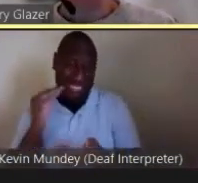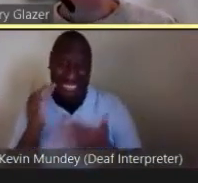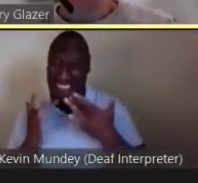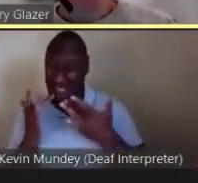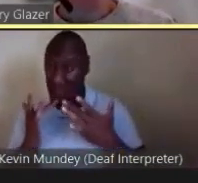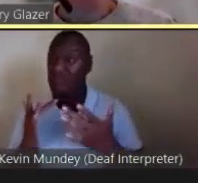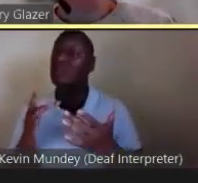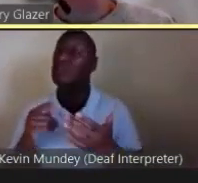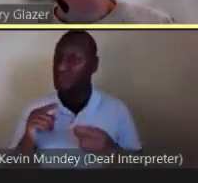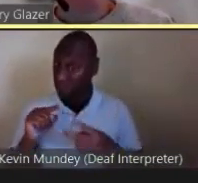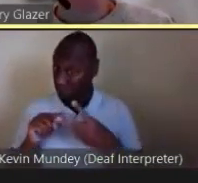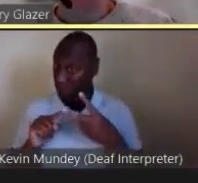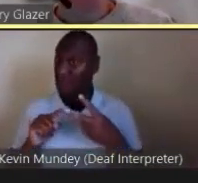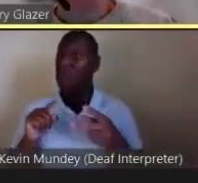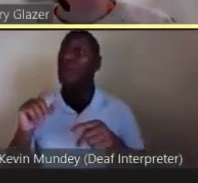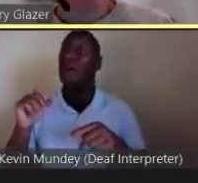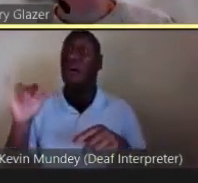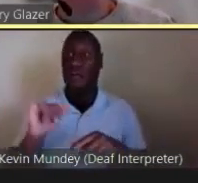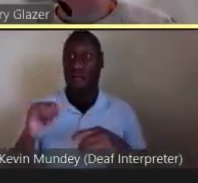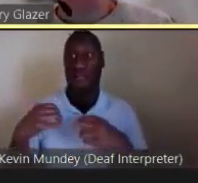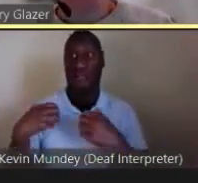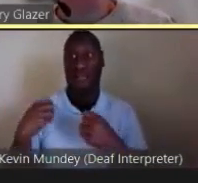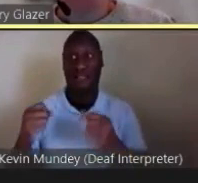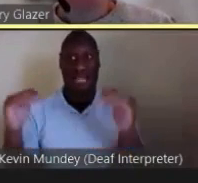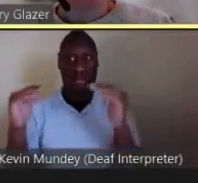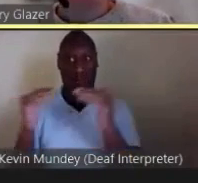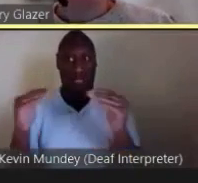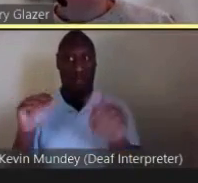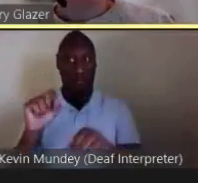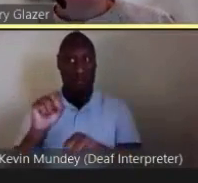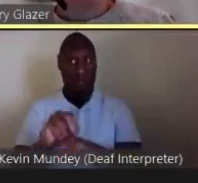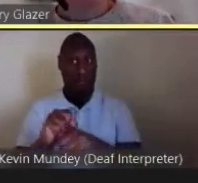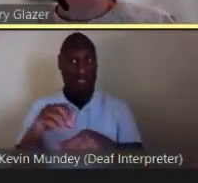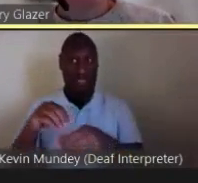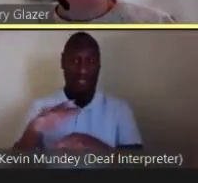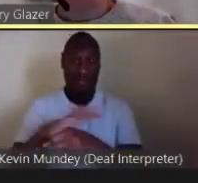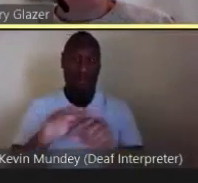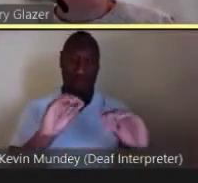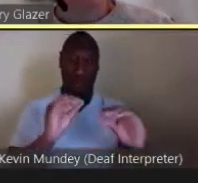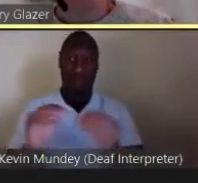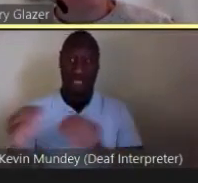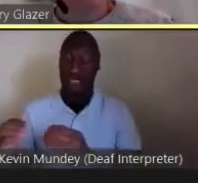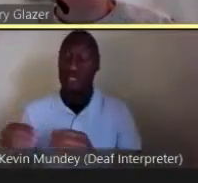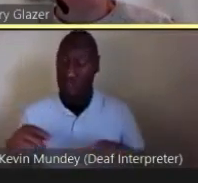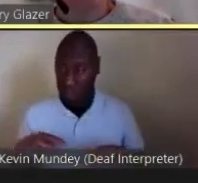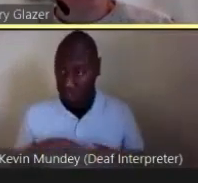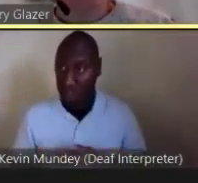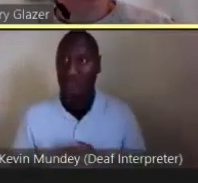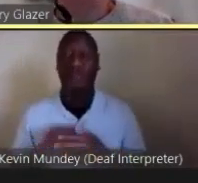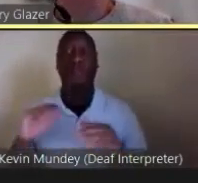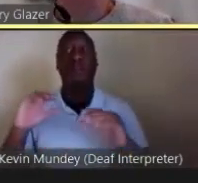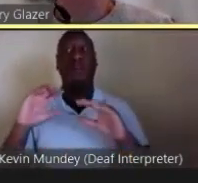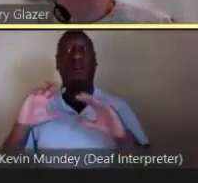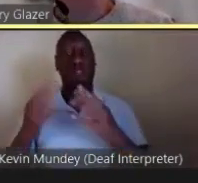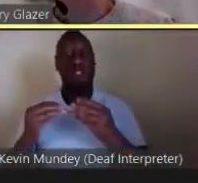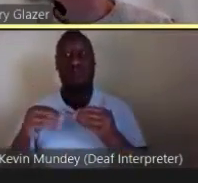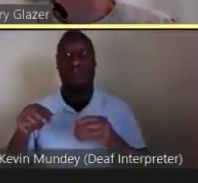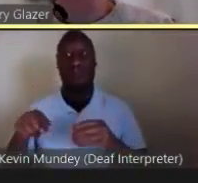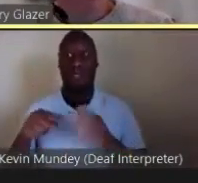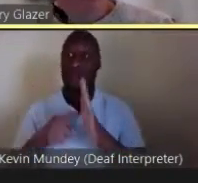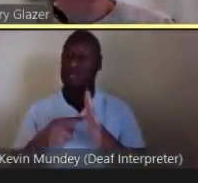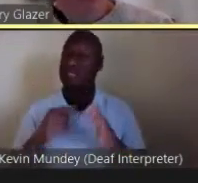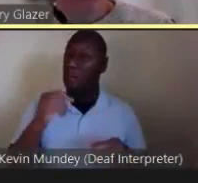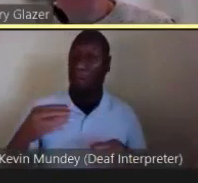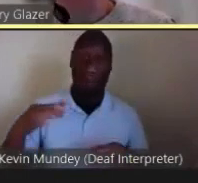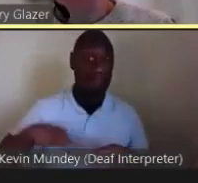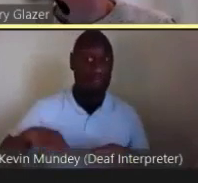needs and health equity work within local organizations. The consortium has representation from nonprofits,